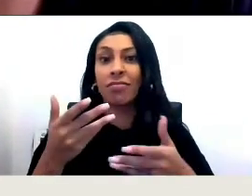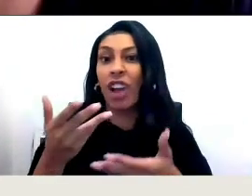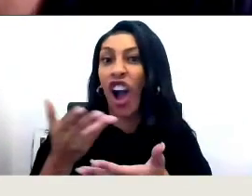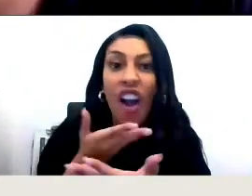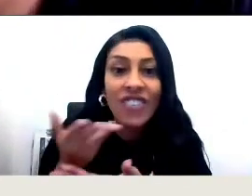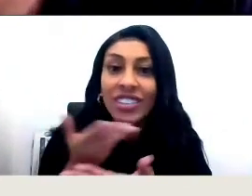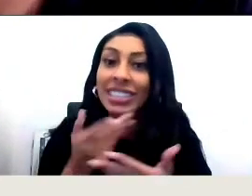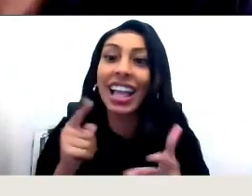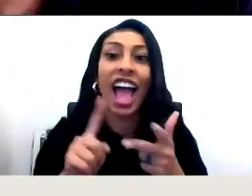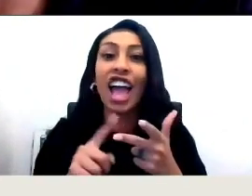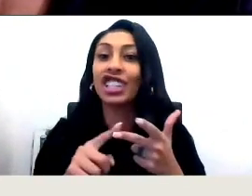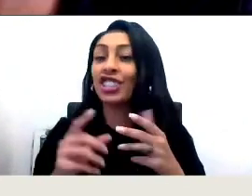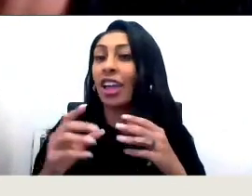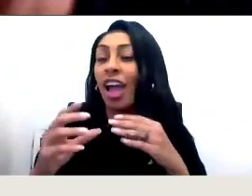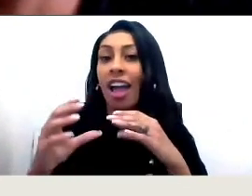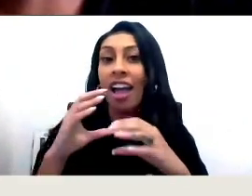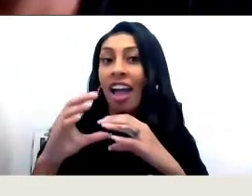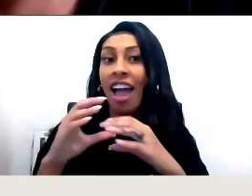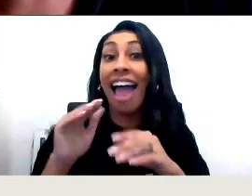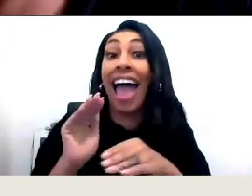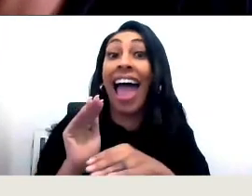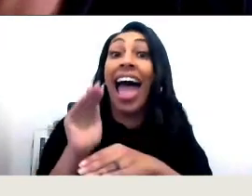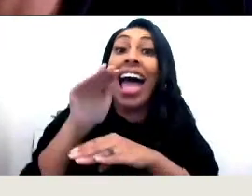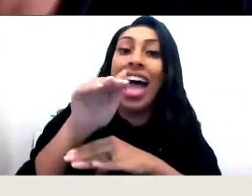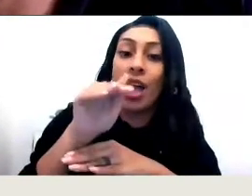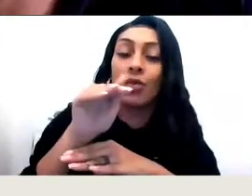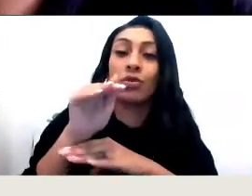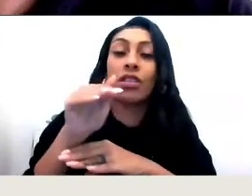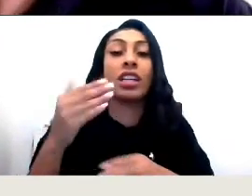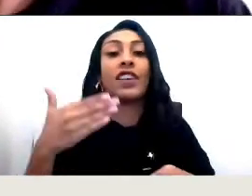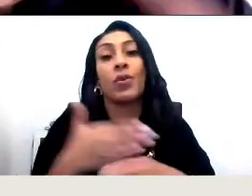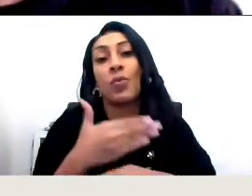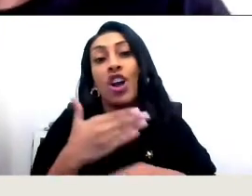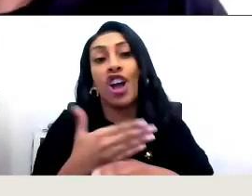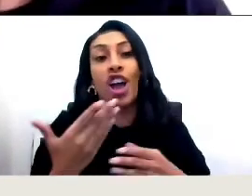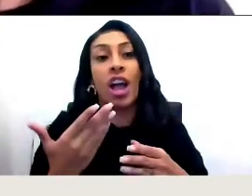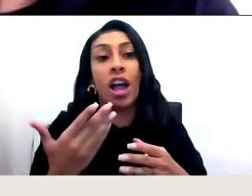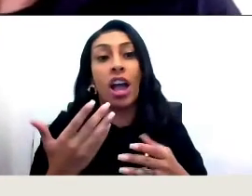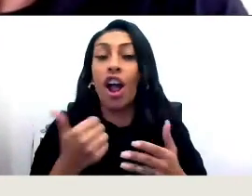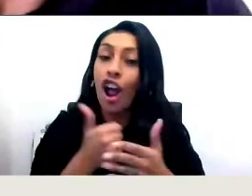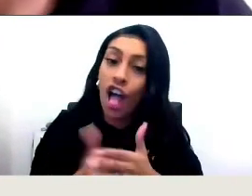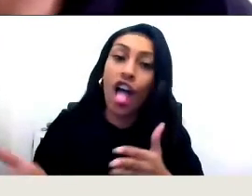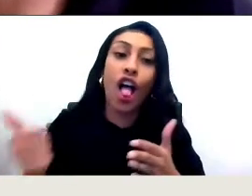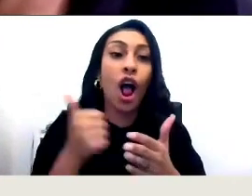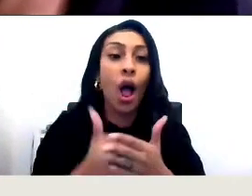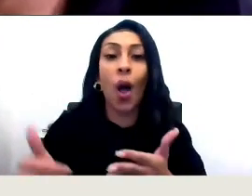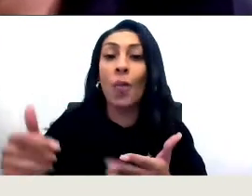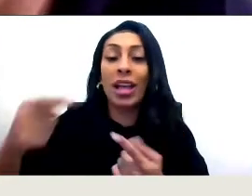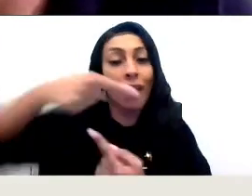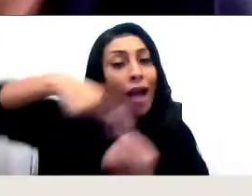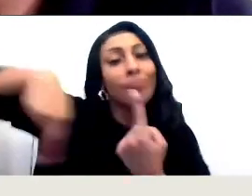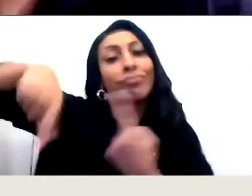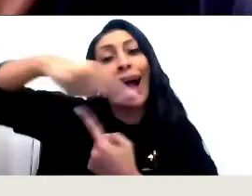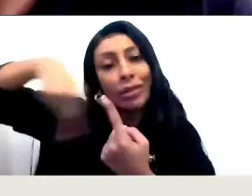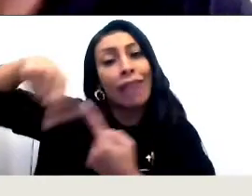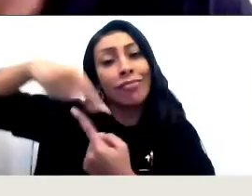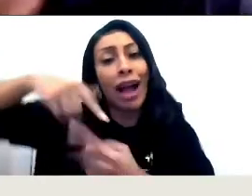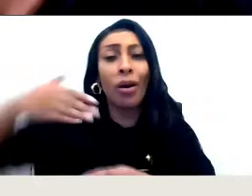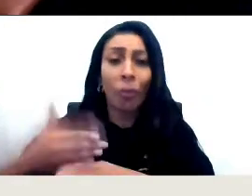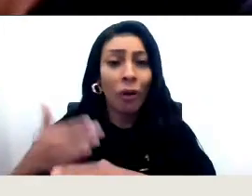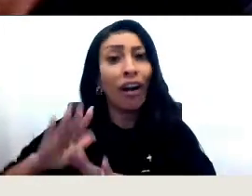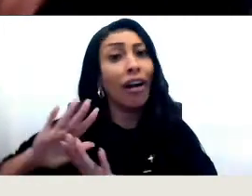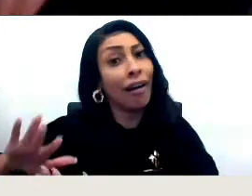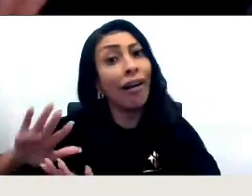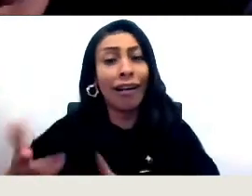kind of conversations outside work. You know, the conversations were always centered around the work, around